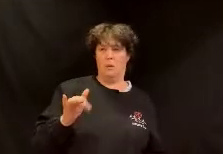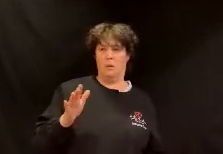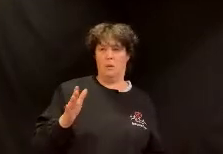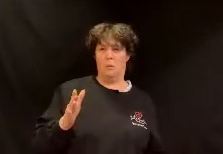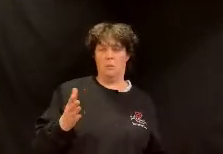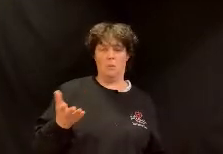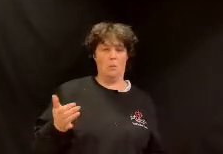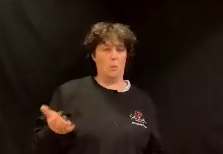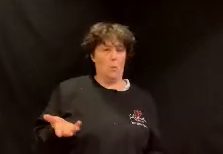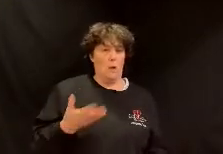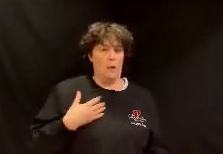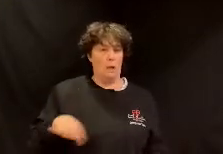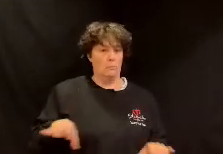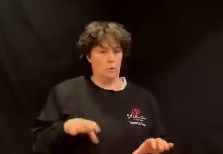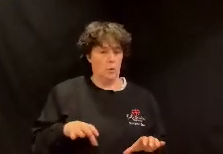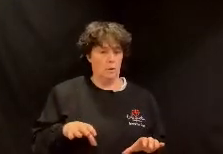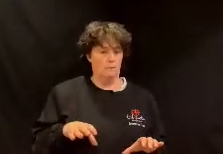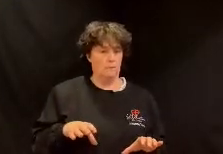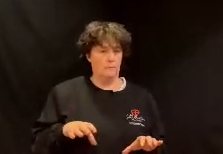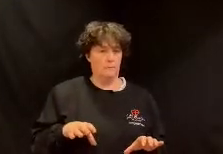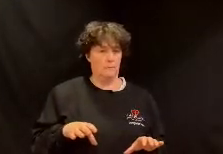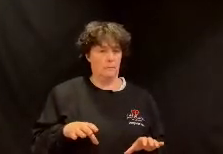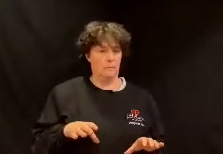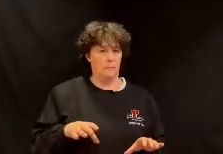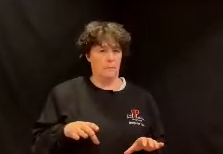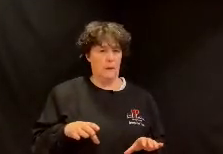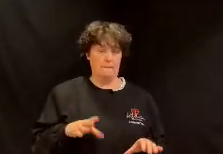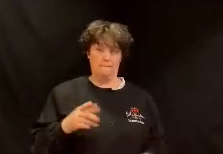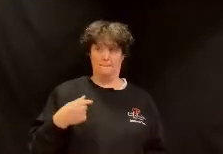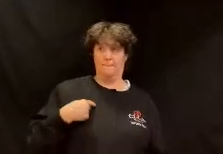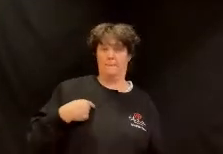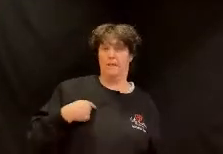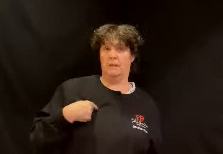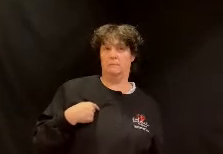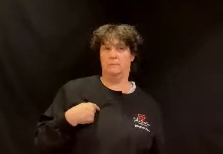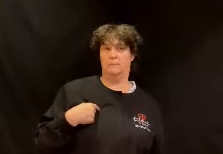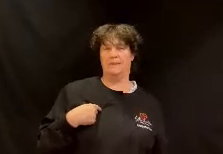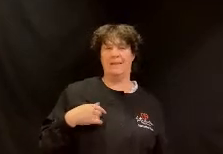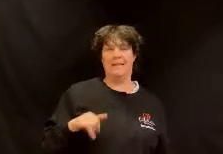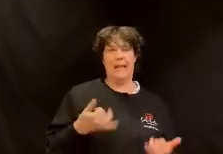doing. By me,